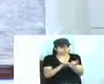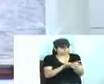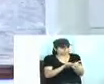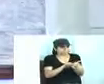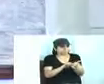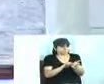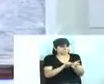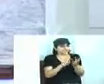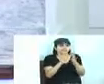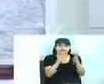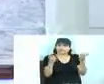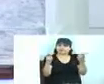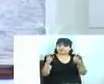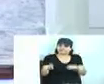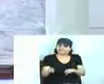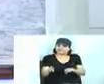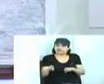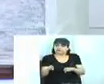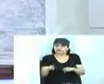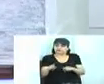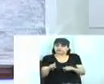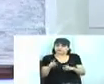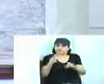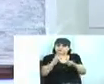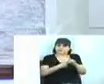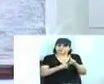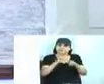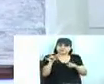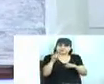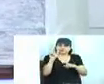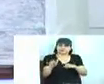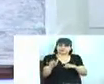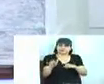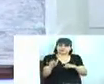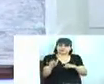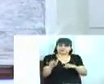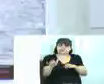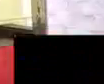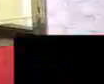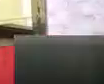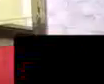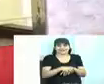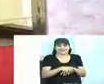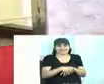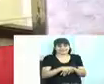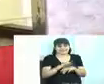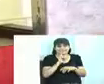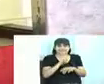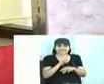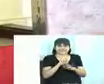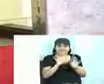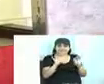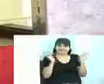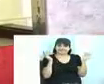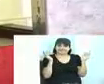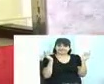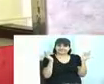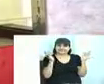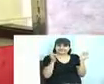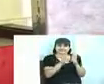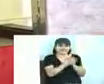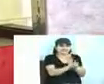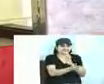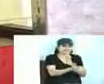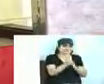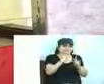newsletter. There is a lot that is happening in the month of July. July is hot. It is hot. There's a talent show on July